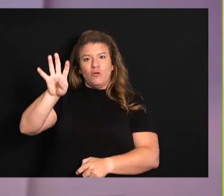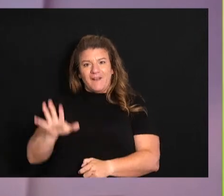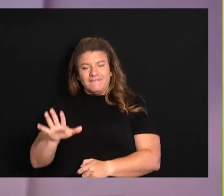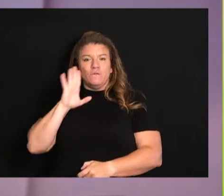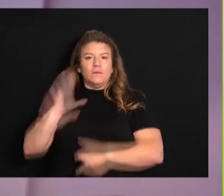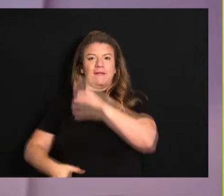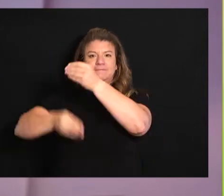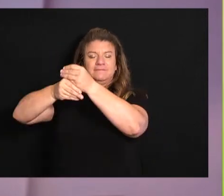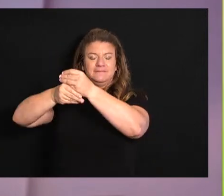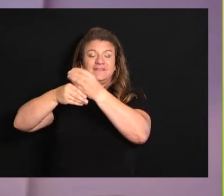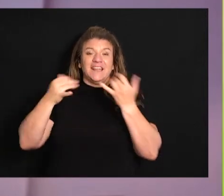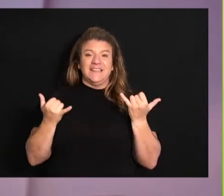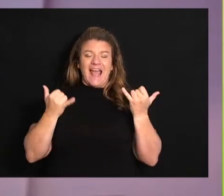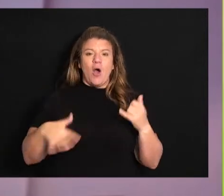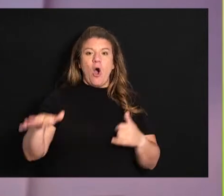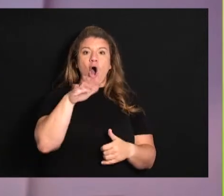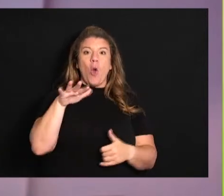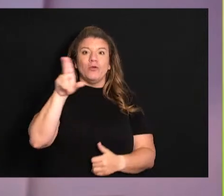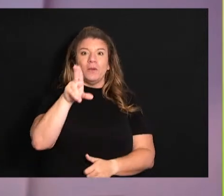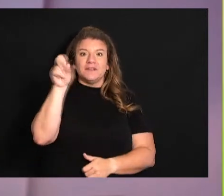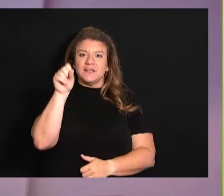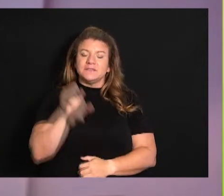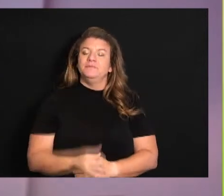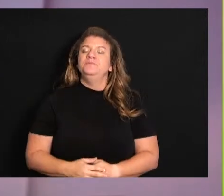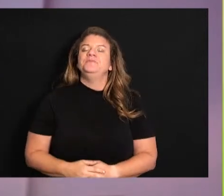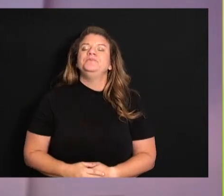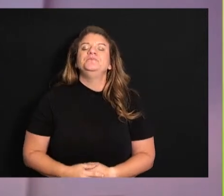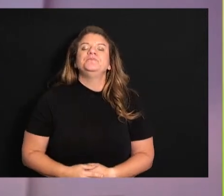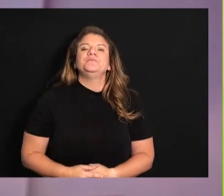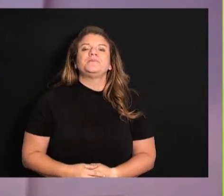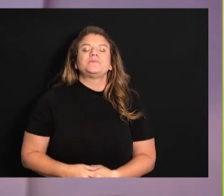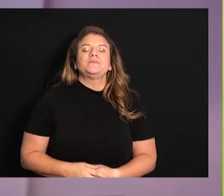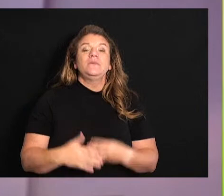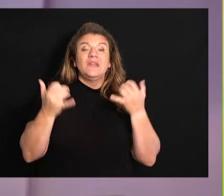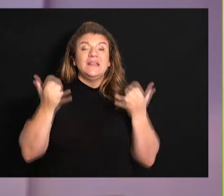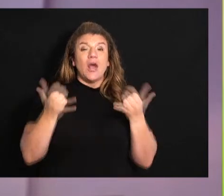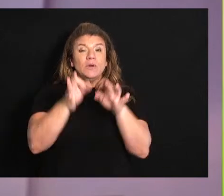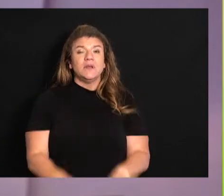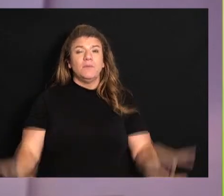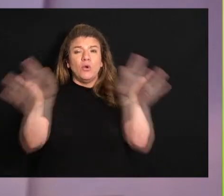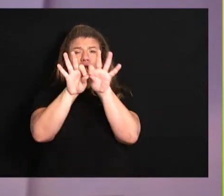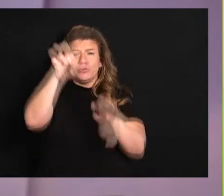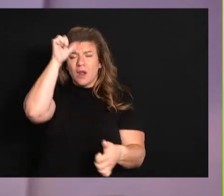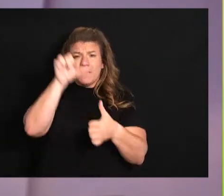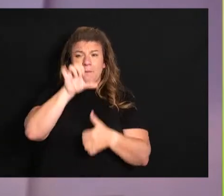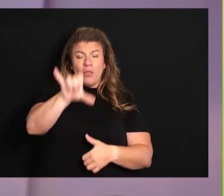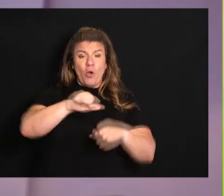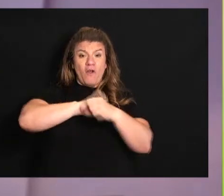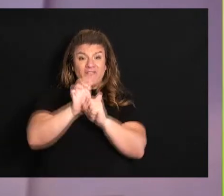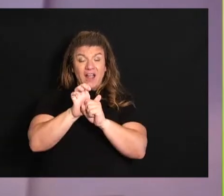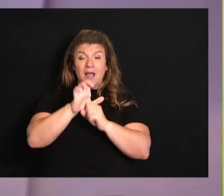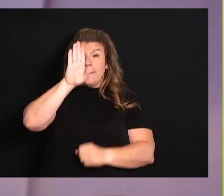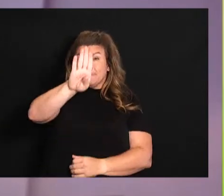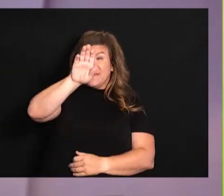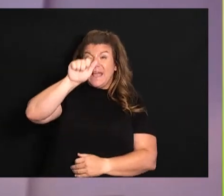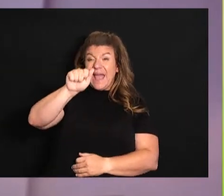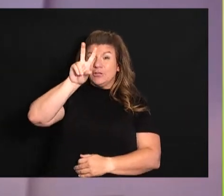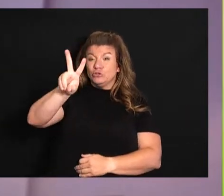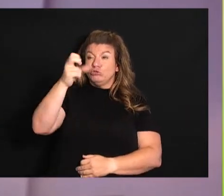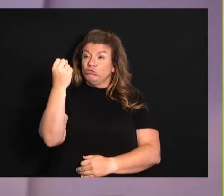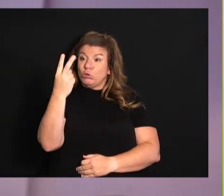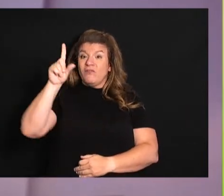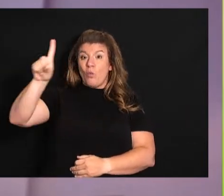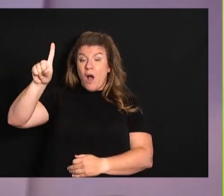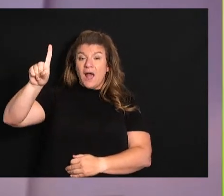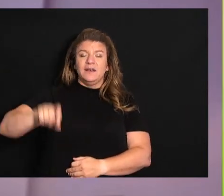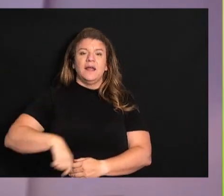in the United States. And the thing that's important about these variants are, starting with the BA2.12.1 variant